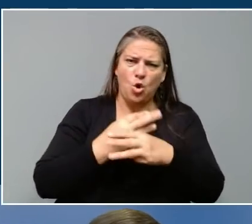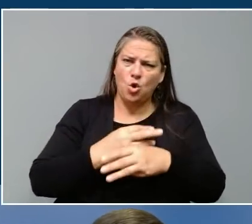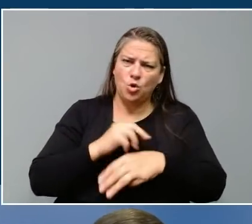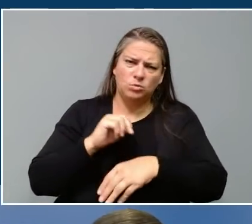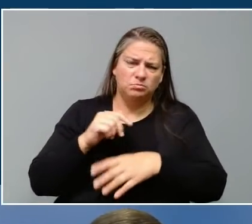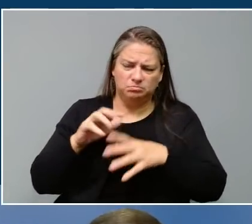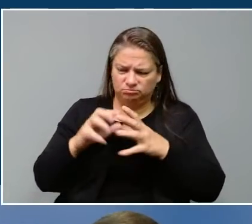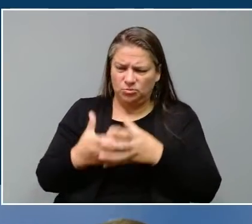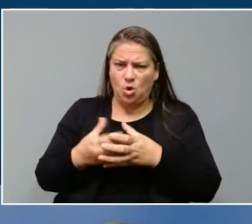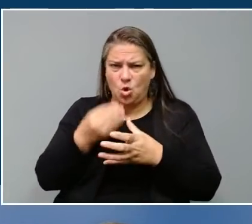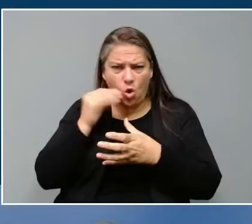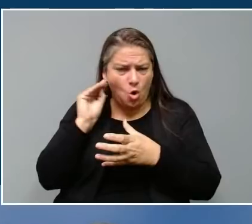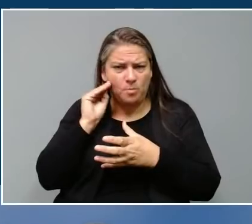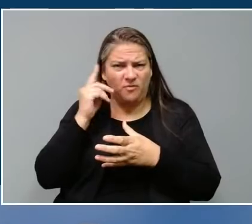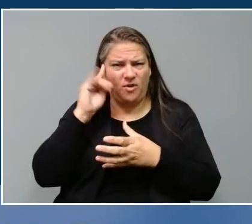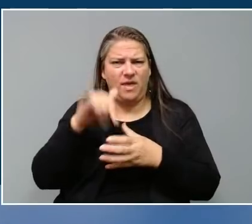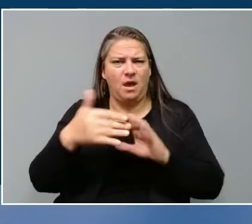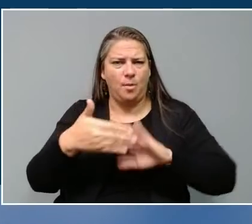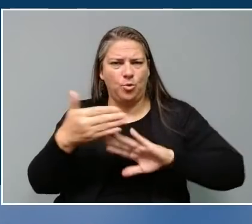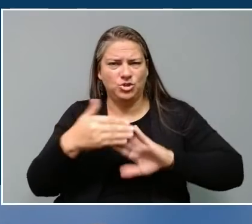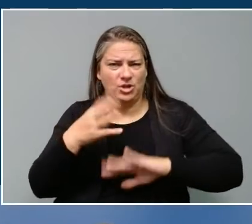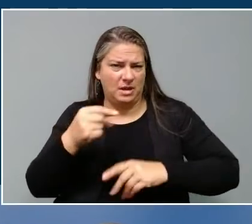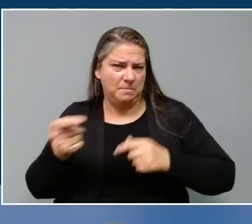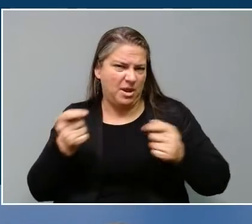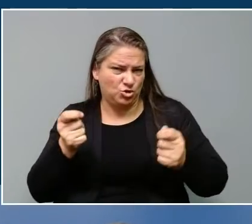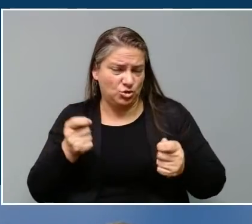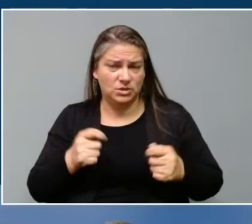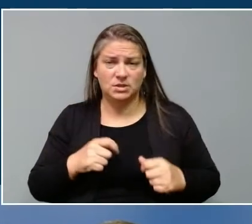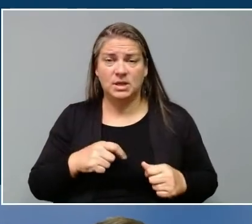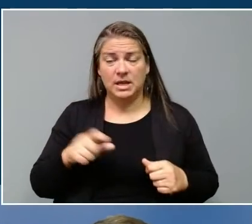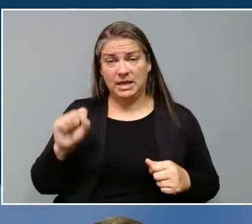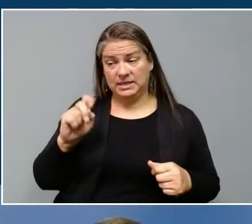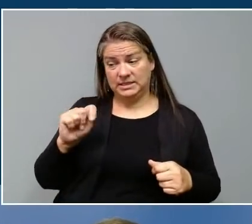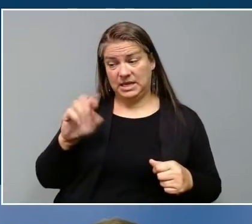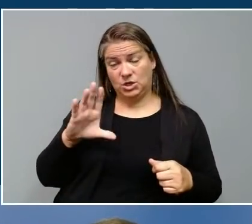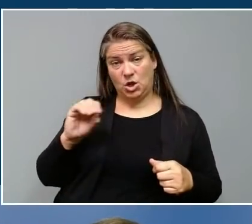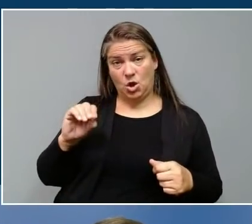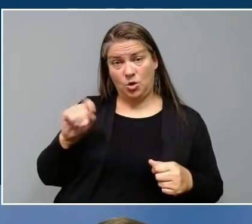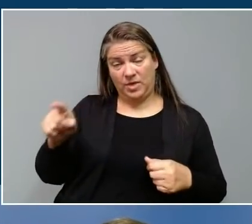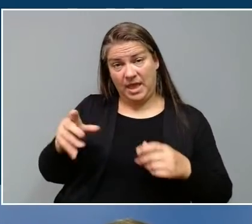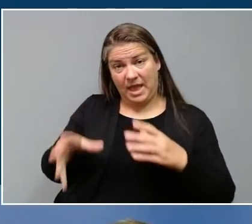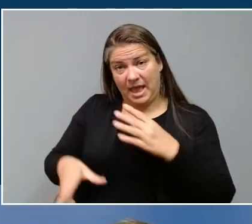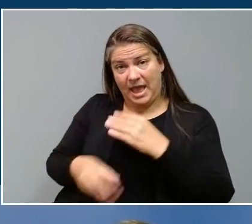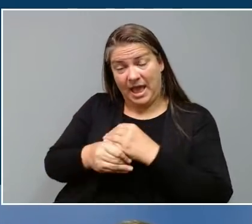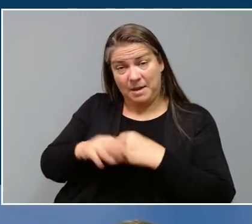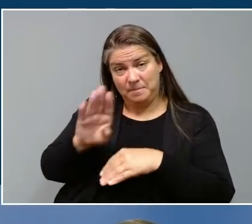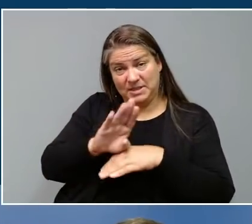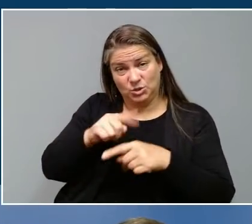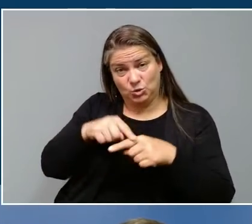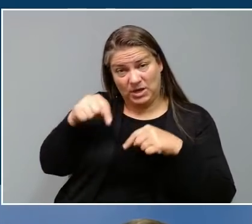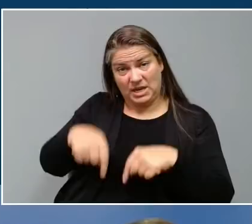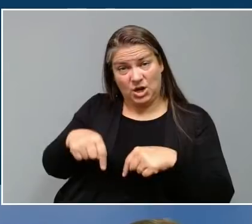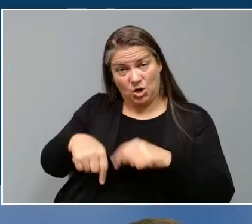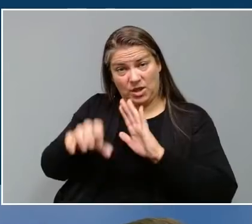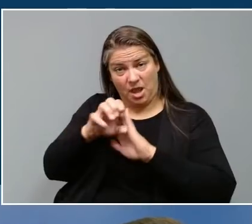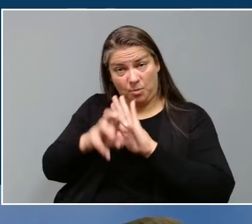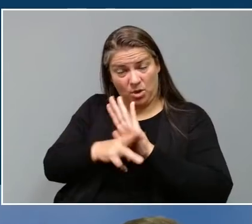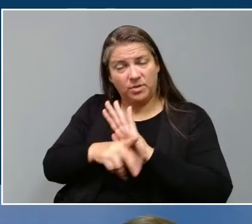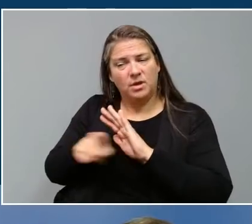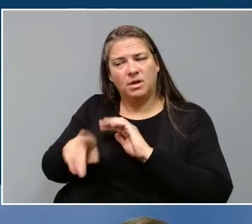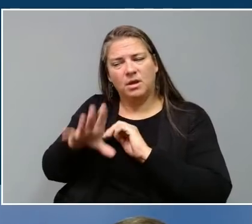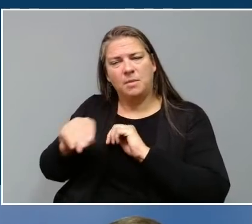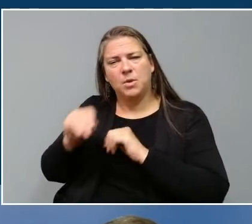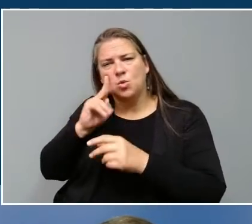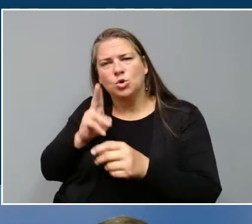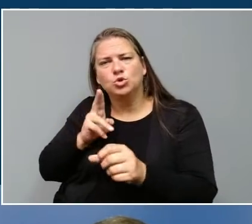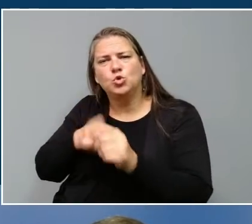global operations and management. With Setco's addition to the Commonwealth's business community, the company will join the roughly